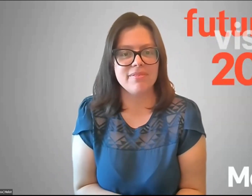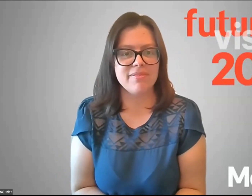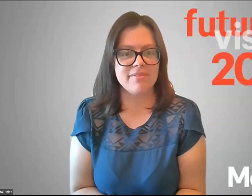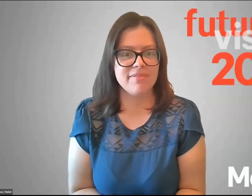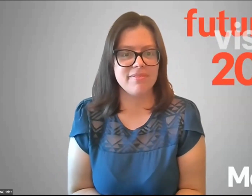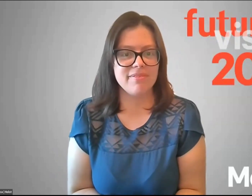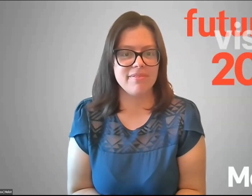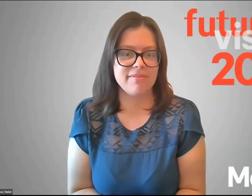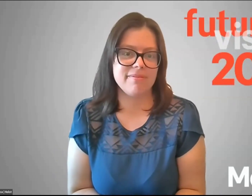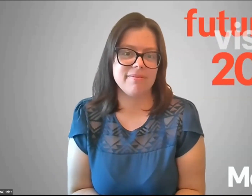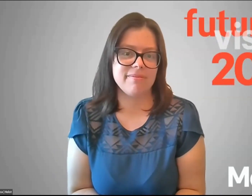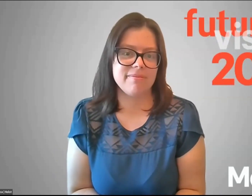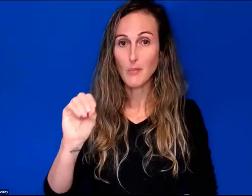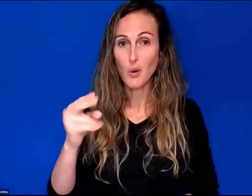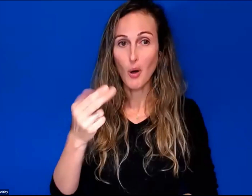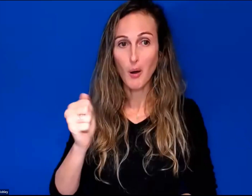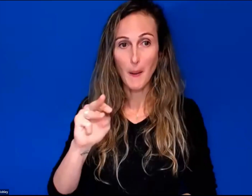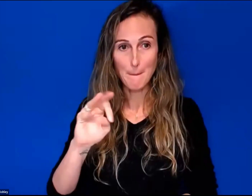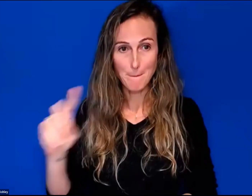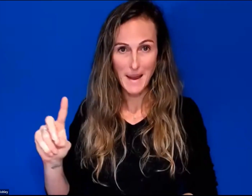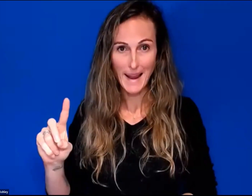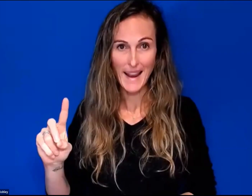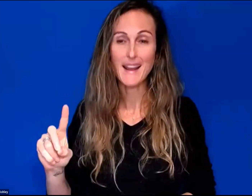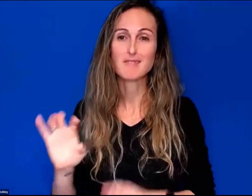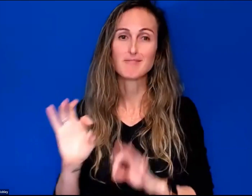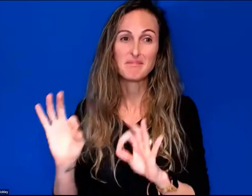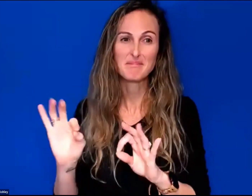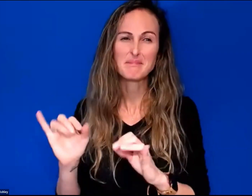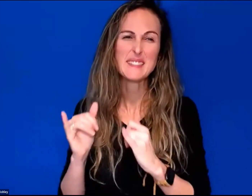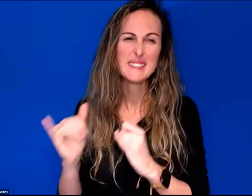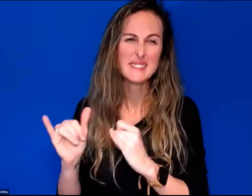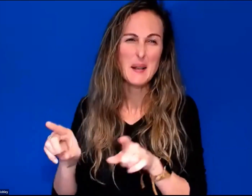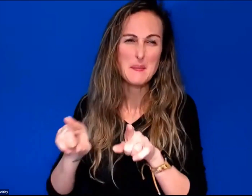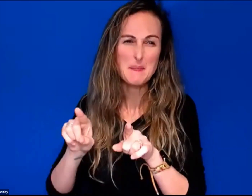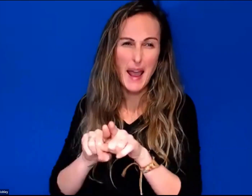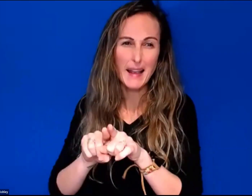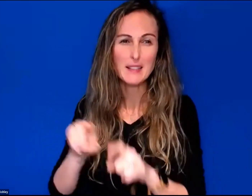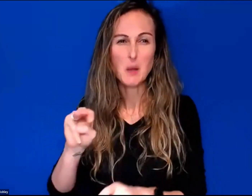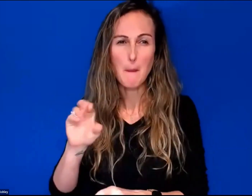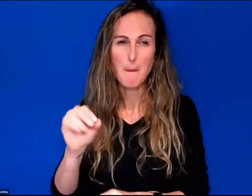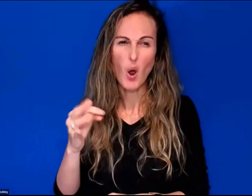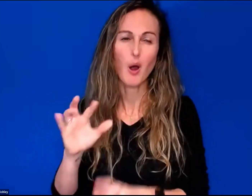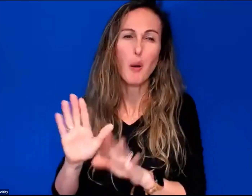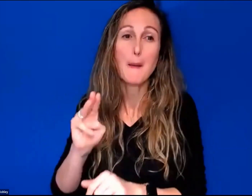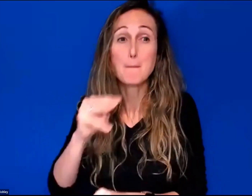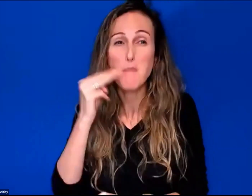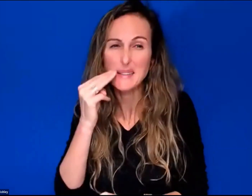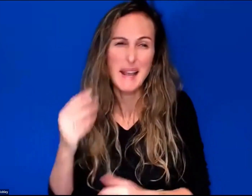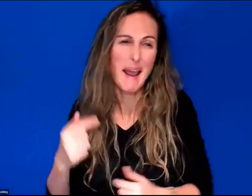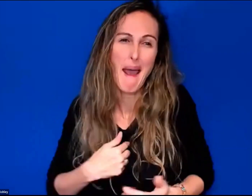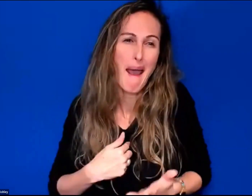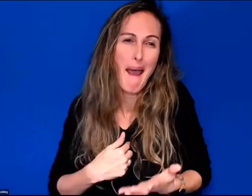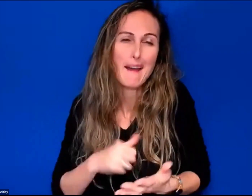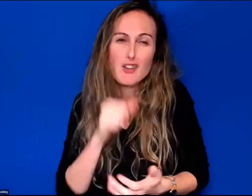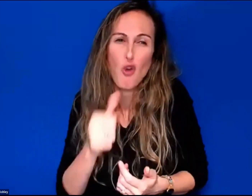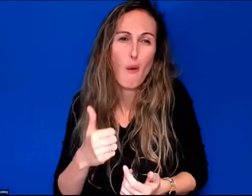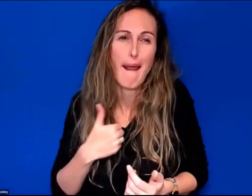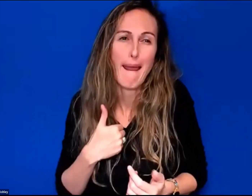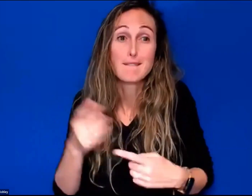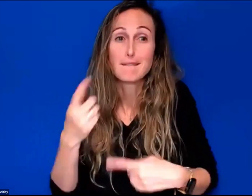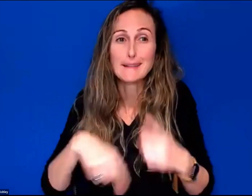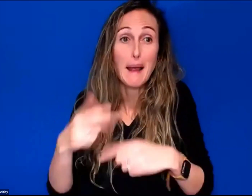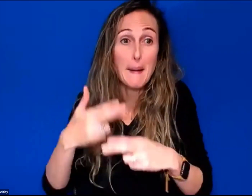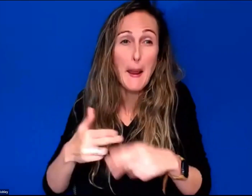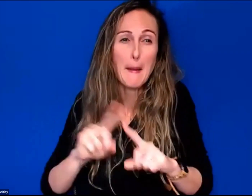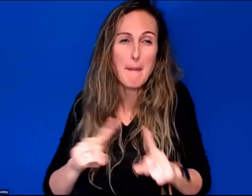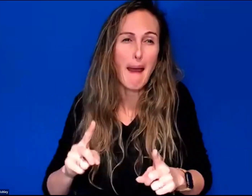I'm Mohammed. Different from Monse, I don't assign much. I have been trying to read lips because I did